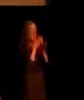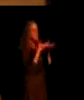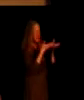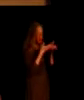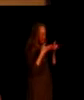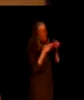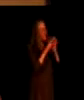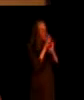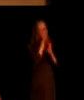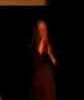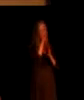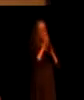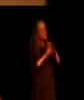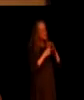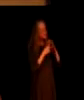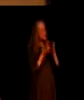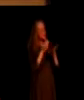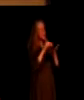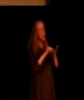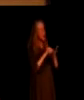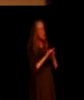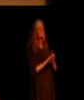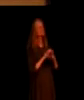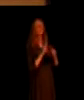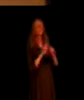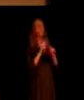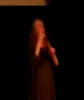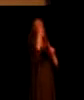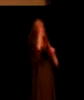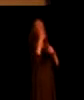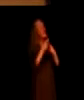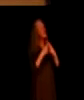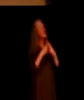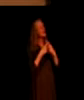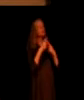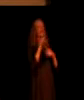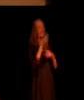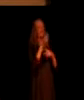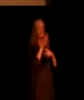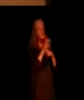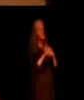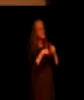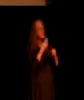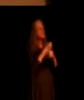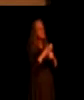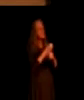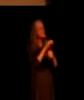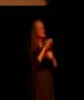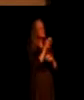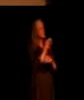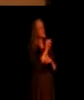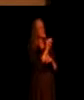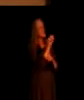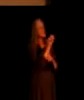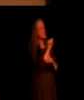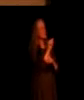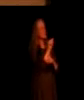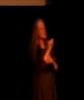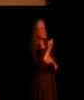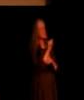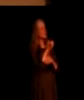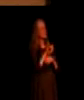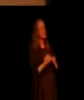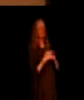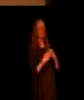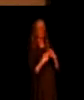again. And it got me thinking that the first couple of decades of NASA was all